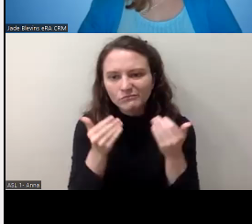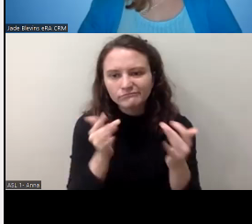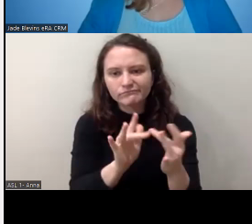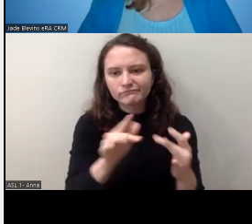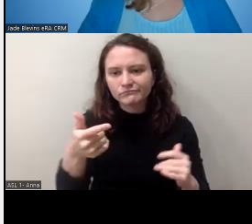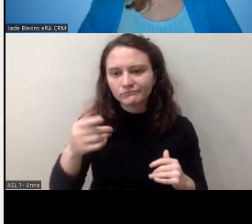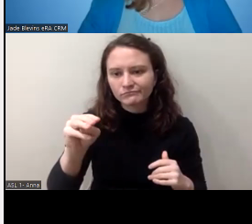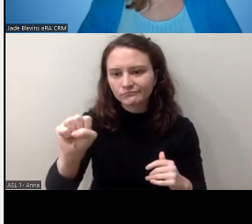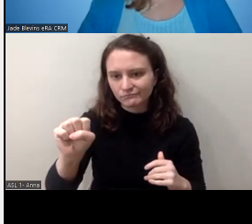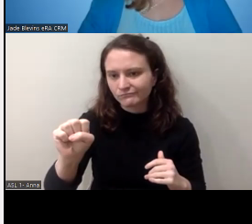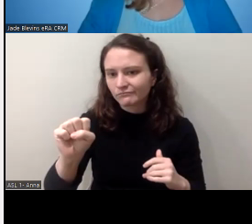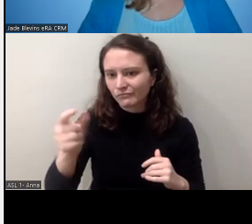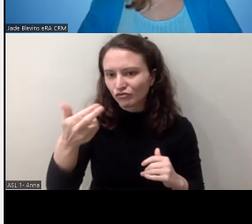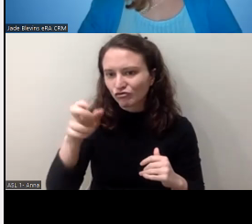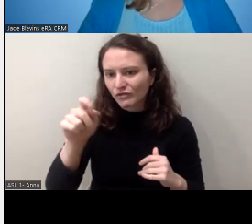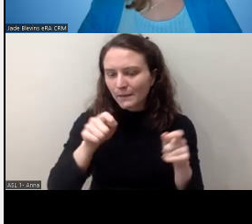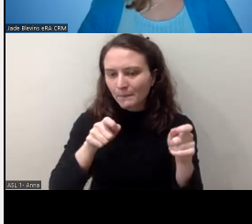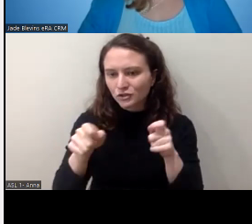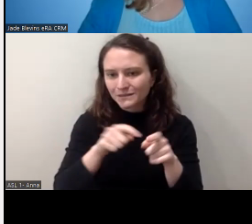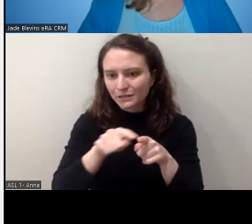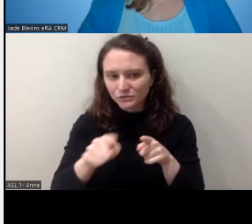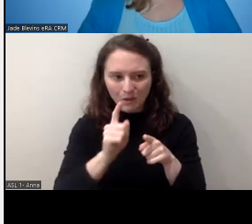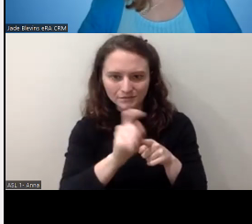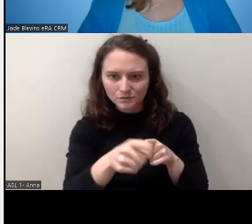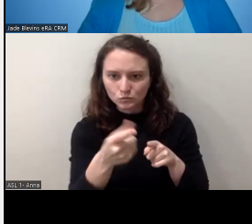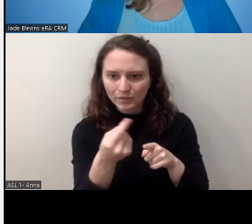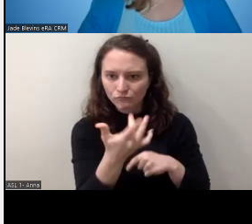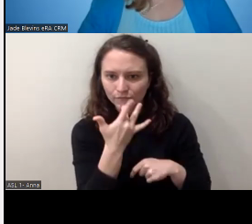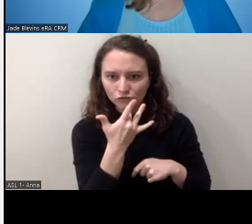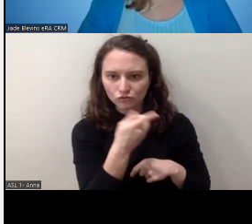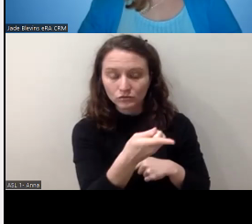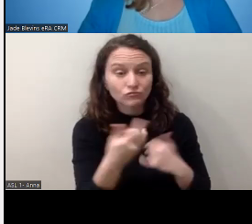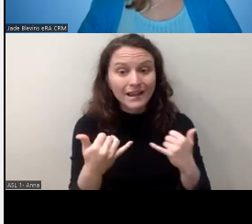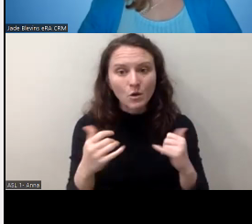and ask what would they prefer. At this time, it is not mandated.